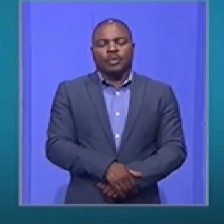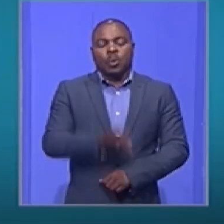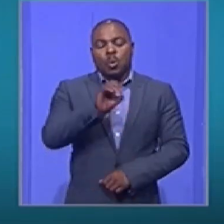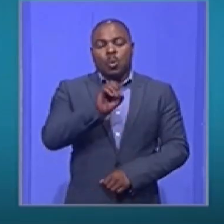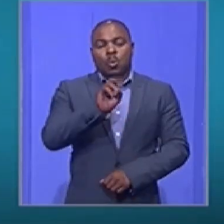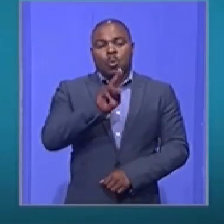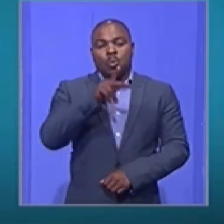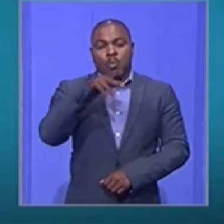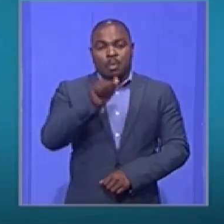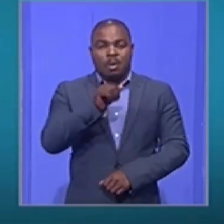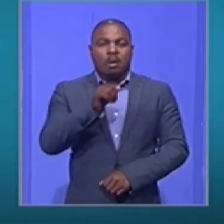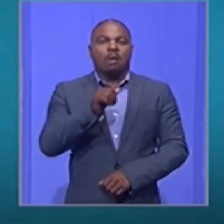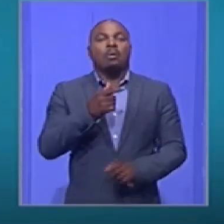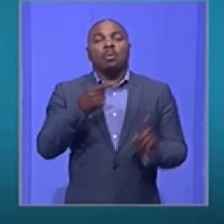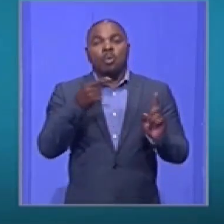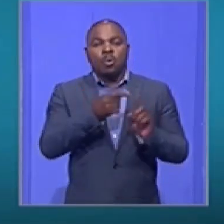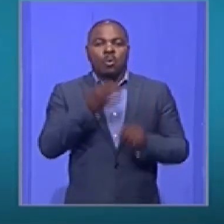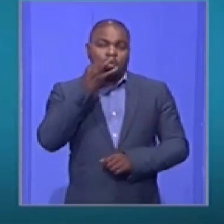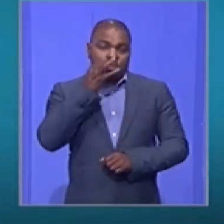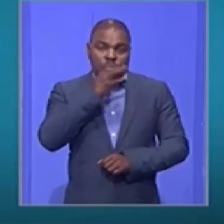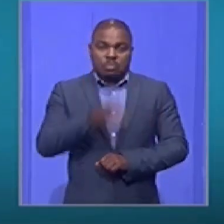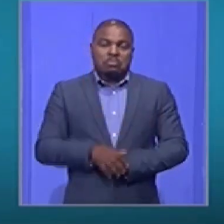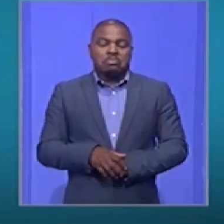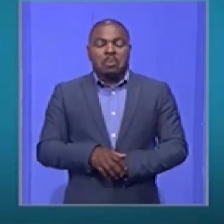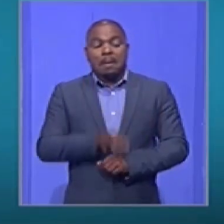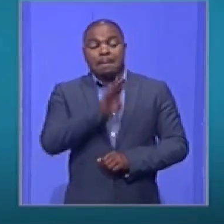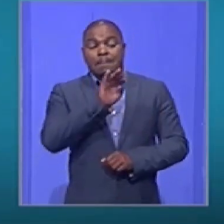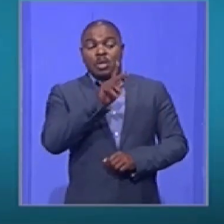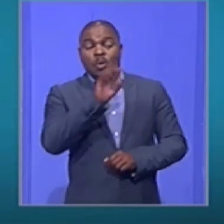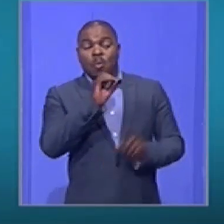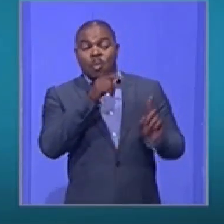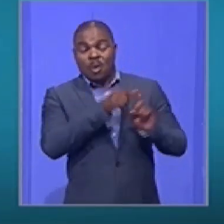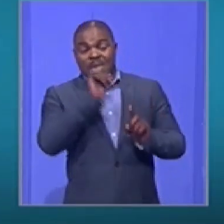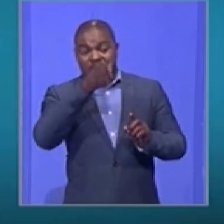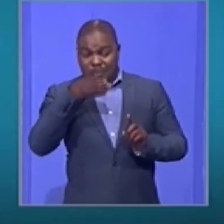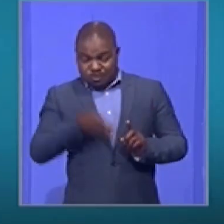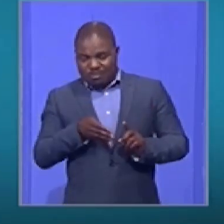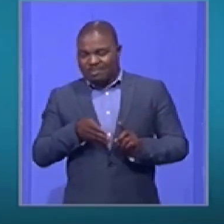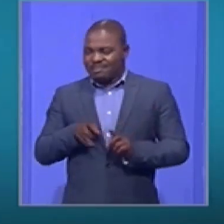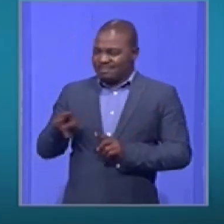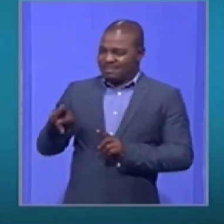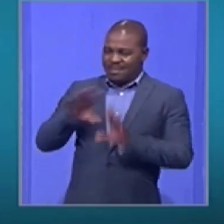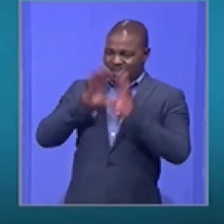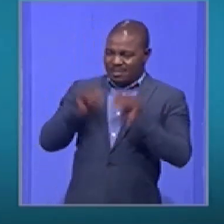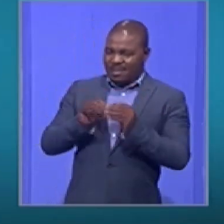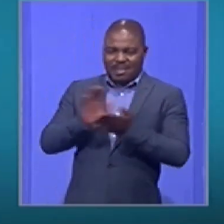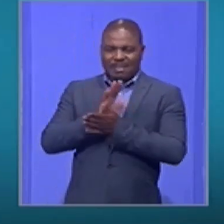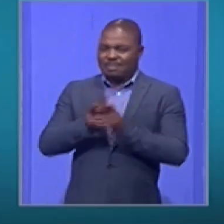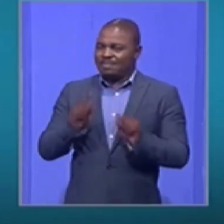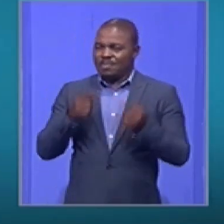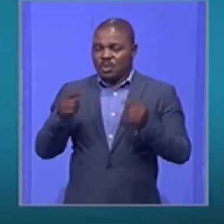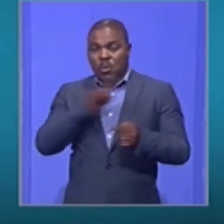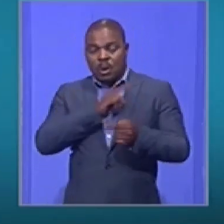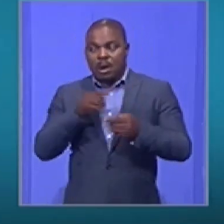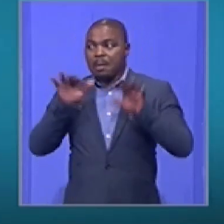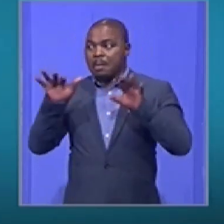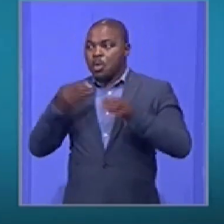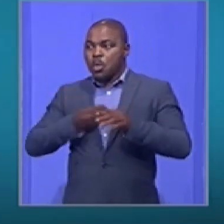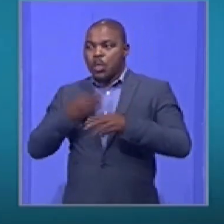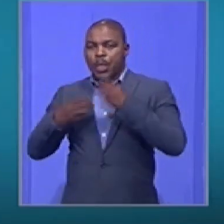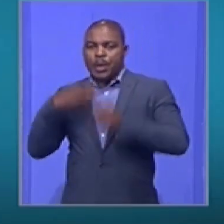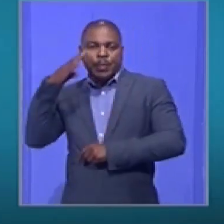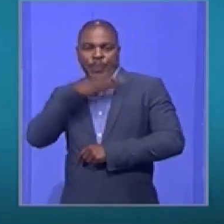Opa motlhatlhedi wa Glen Red ene a re Steve Biko o ne a sa tle go itumelela sepe sa ntlha botlhoka tiro mo bašweng